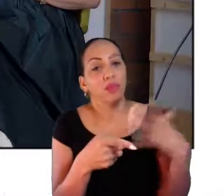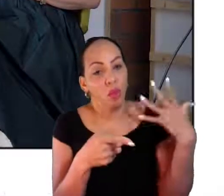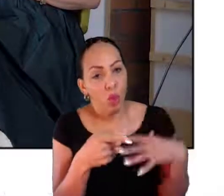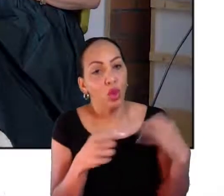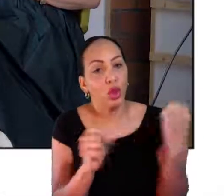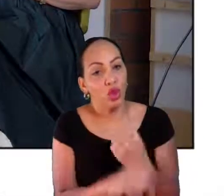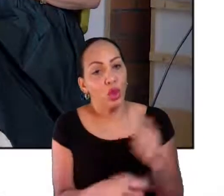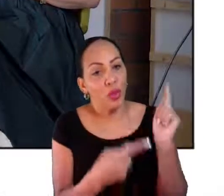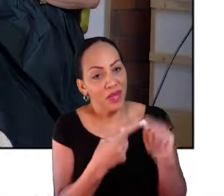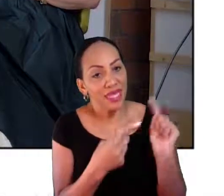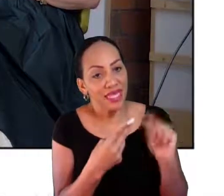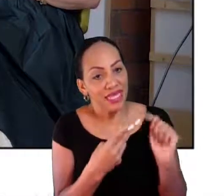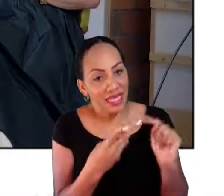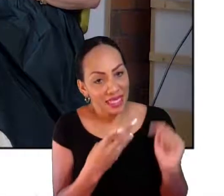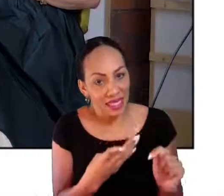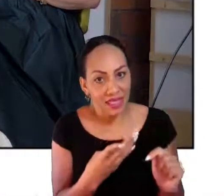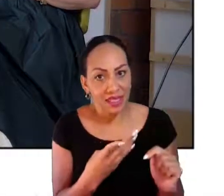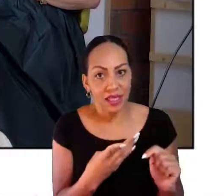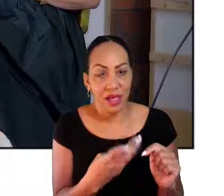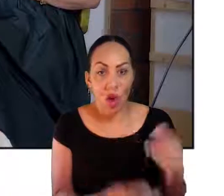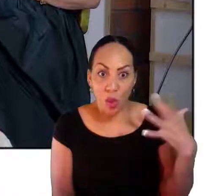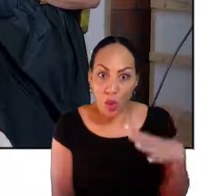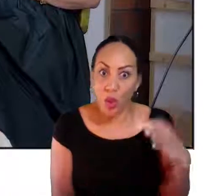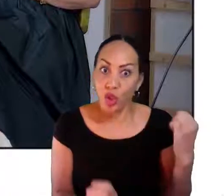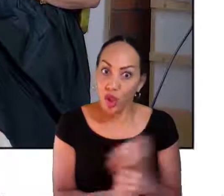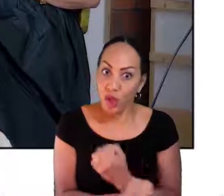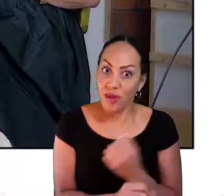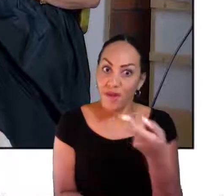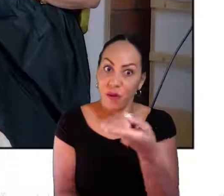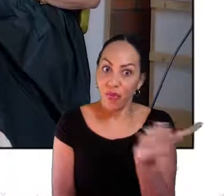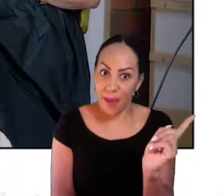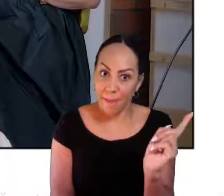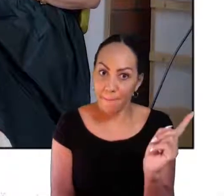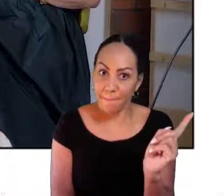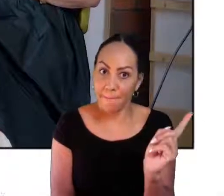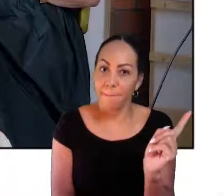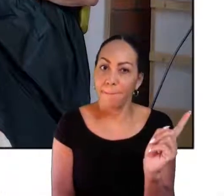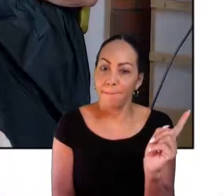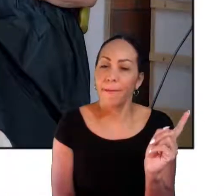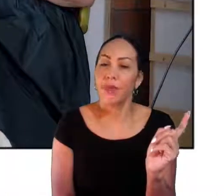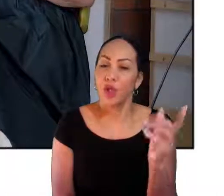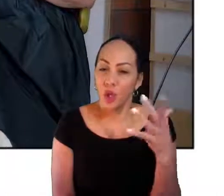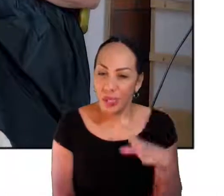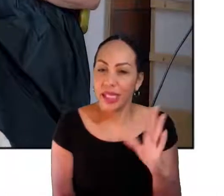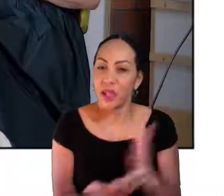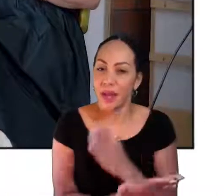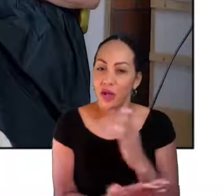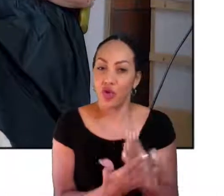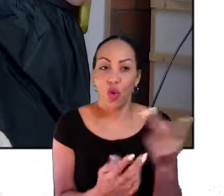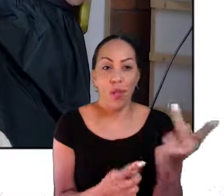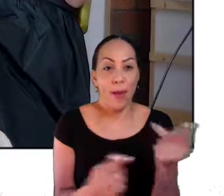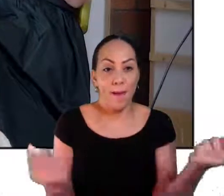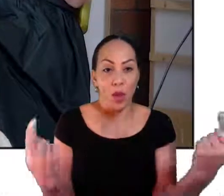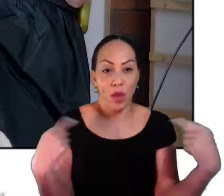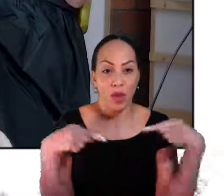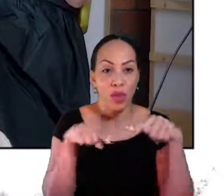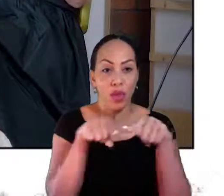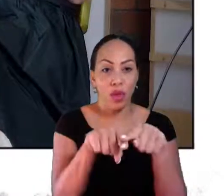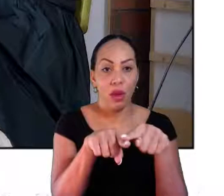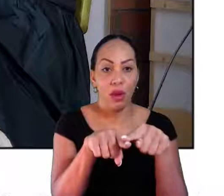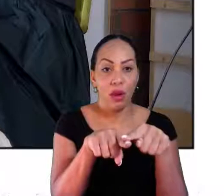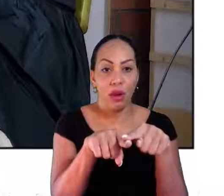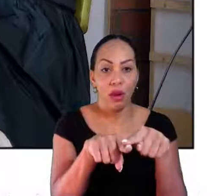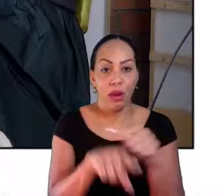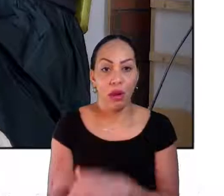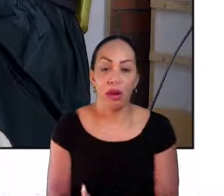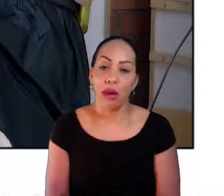doing, this is who we want to do it for. You have to marry those things up either way around. I think it works quite nicely. So back